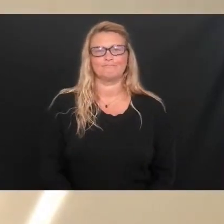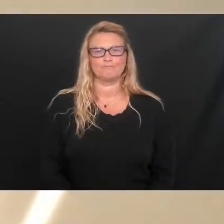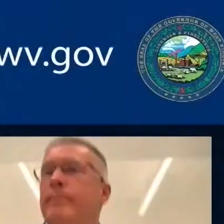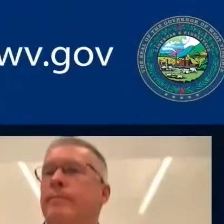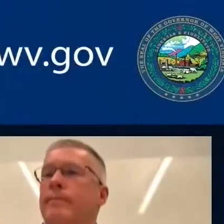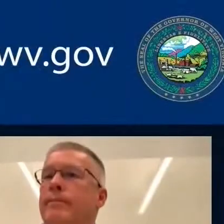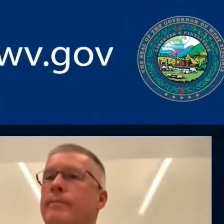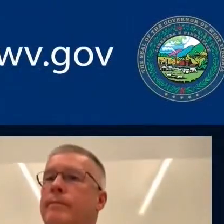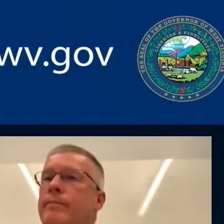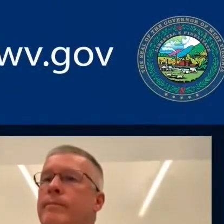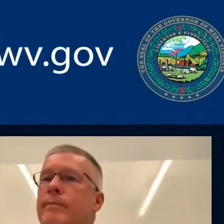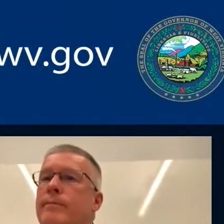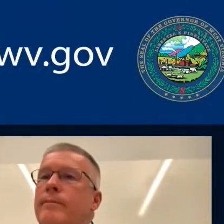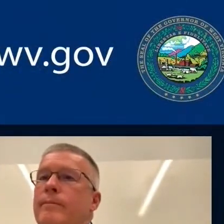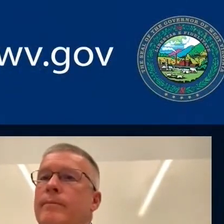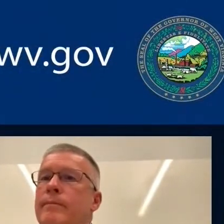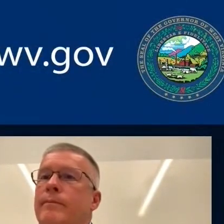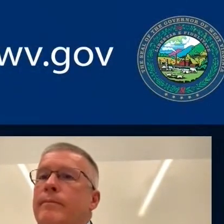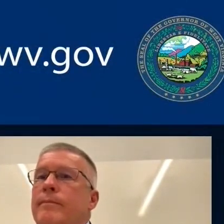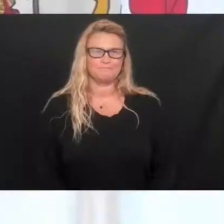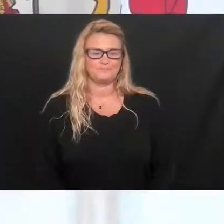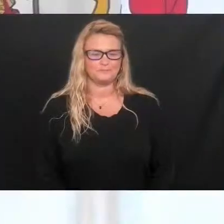Come back to me just 1 second.